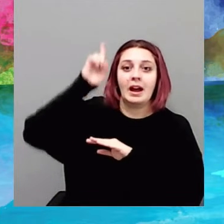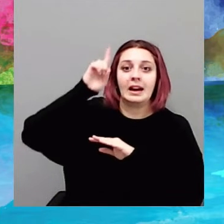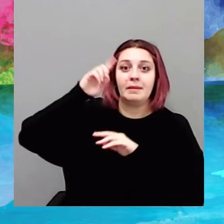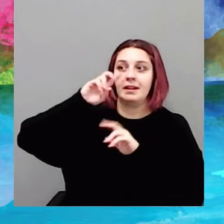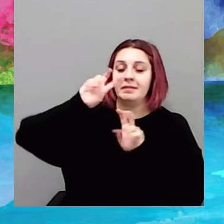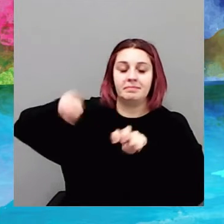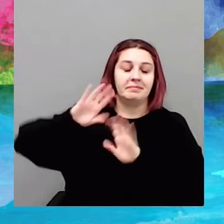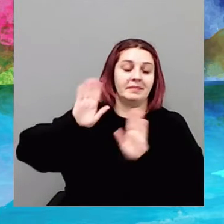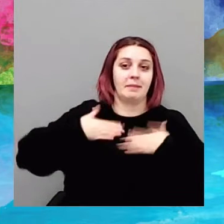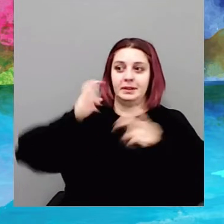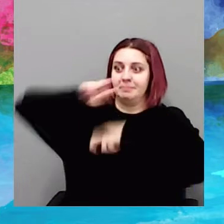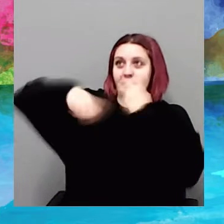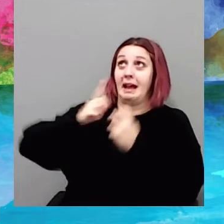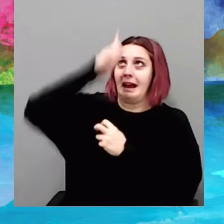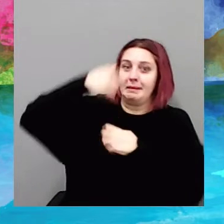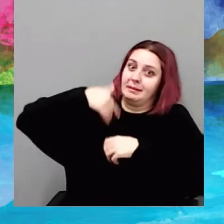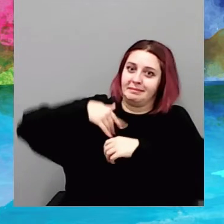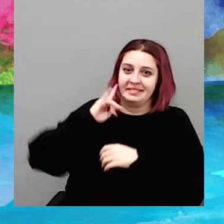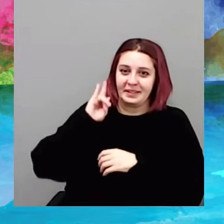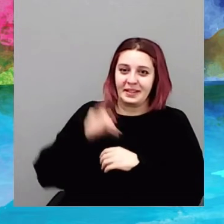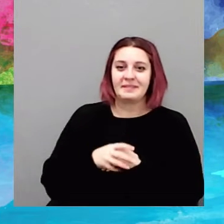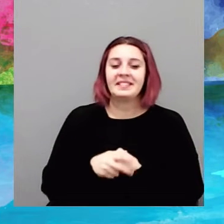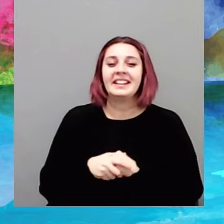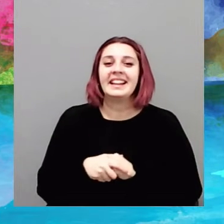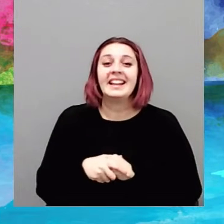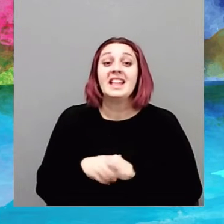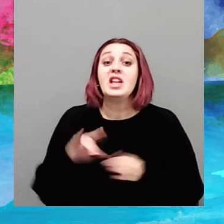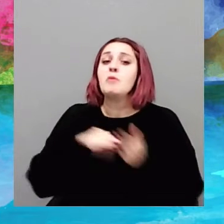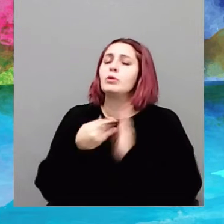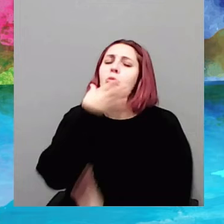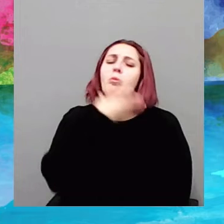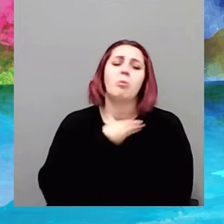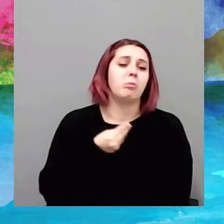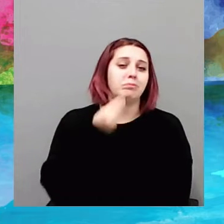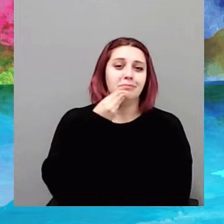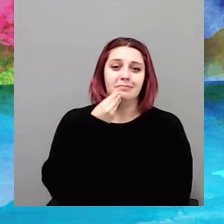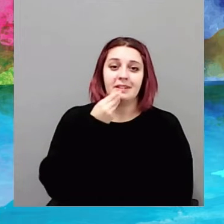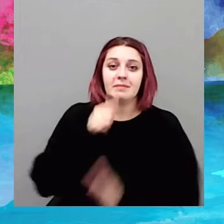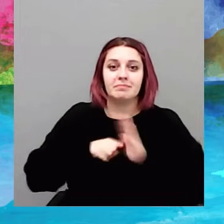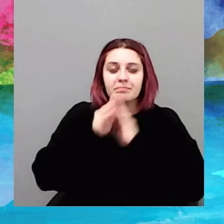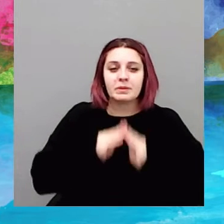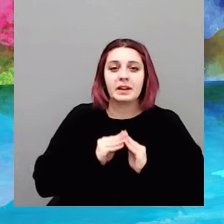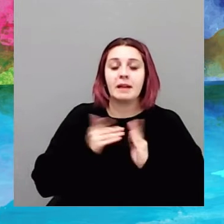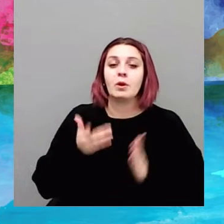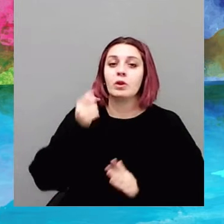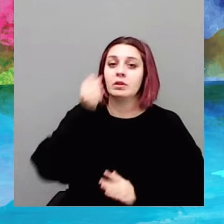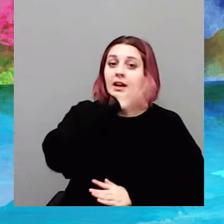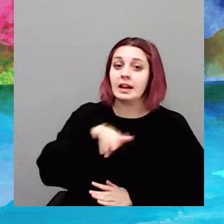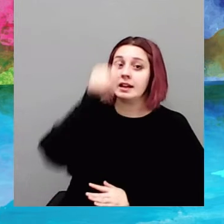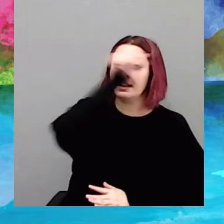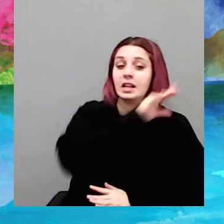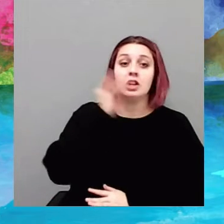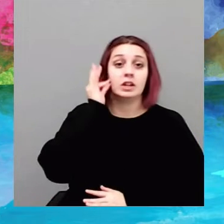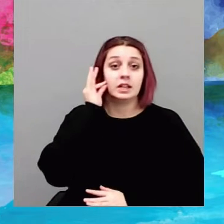Sorry, we're having some building works in our space. A beautiful project